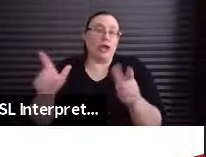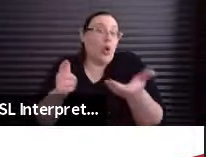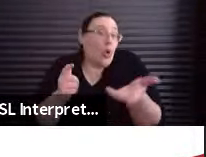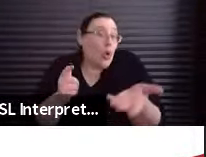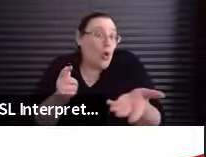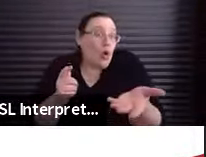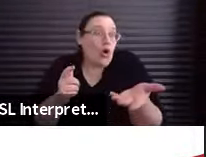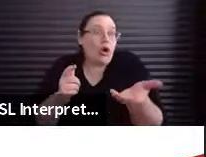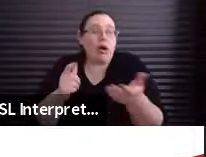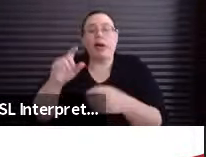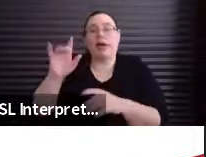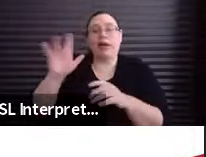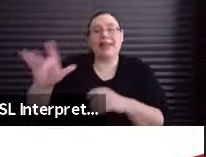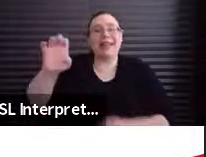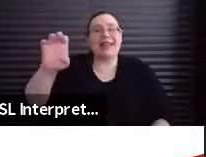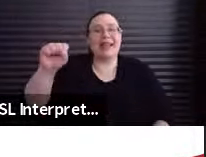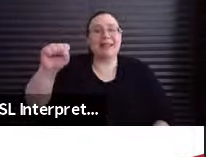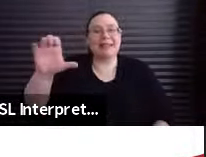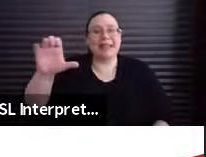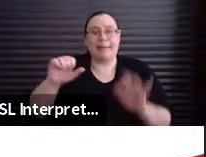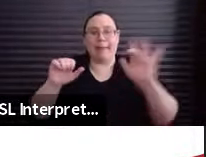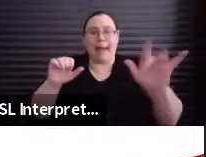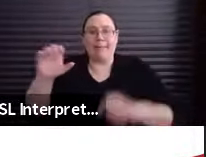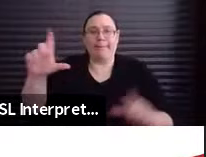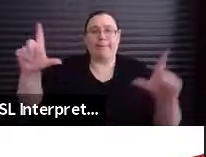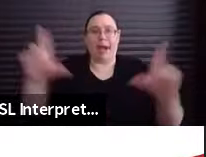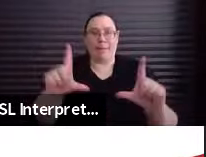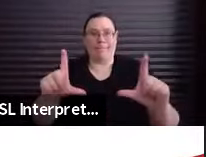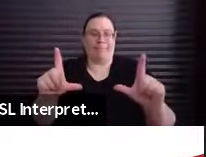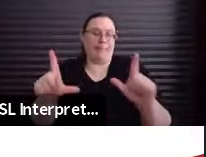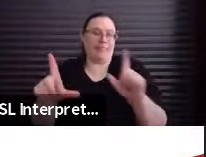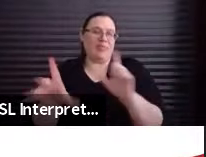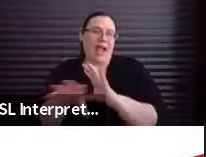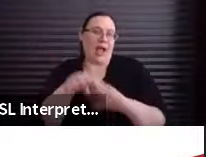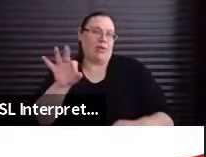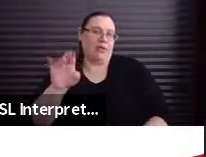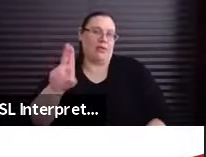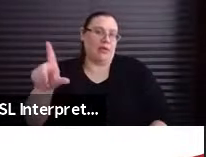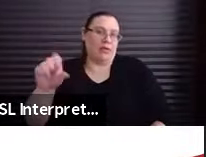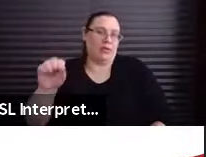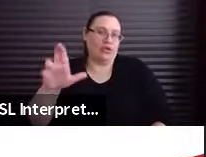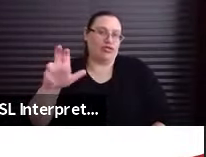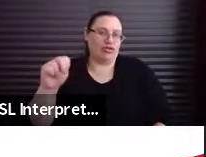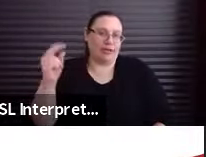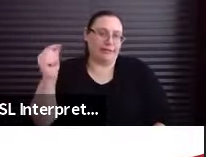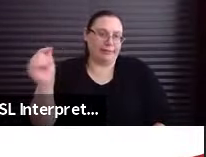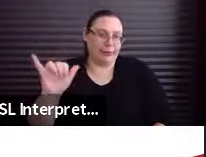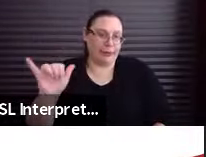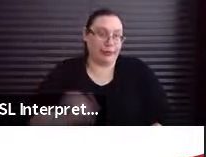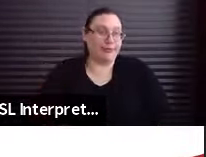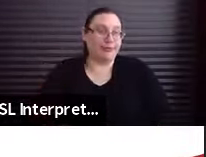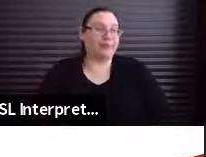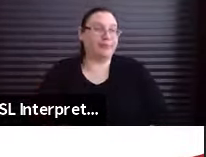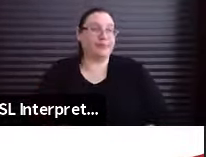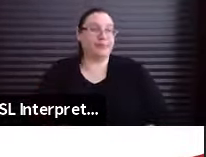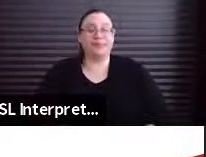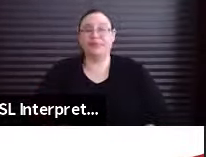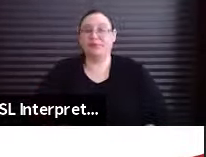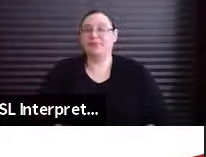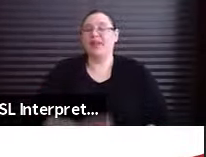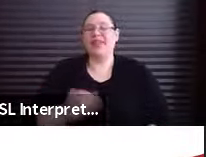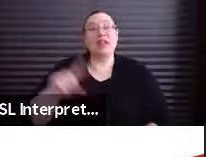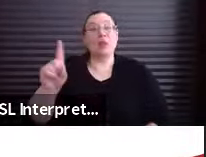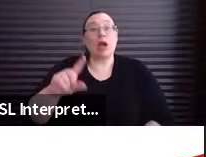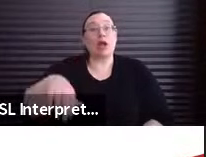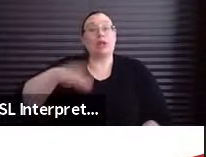the escape key on your keyboard, and that will also allow you to exit full screen right away. Okay, but that's all in the top right